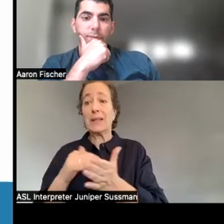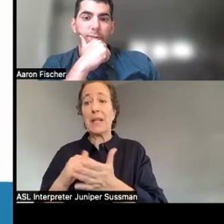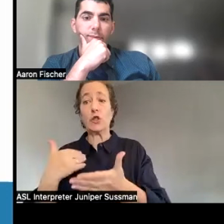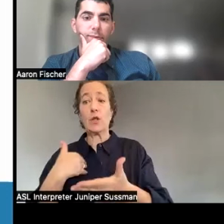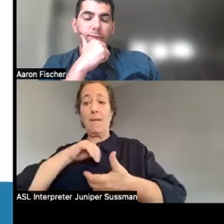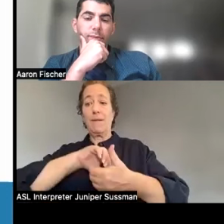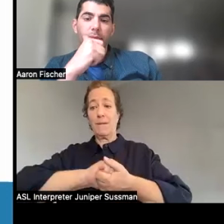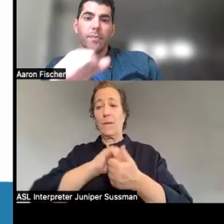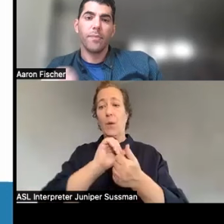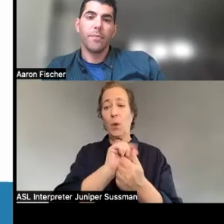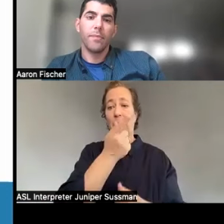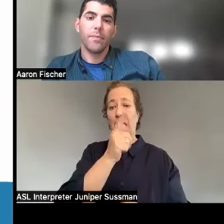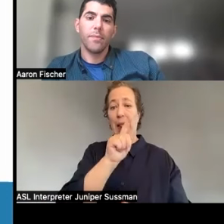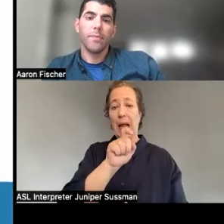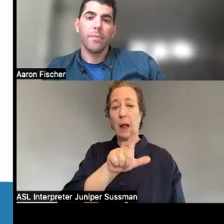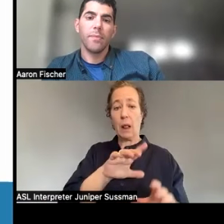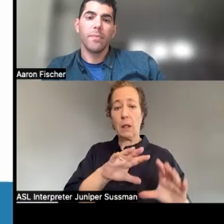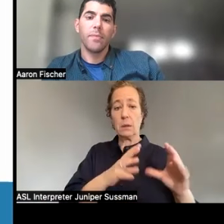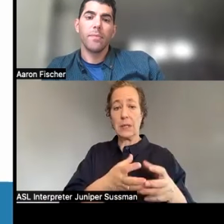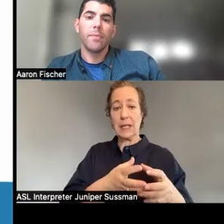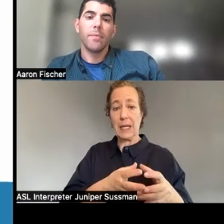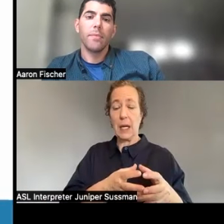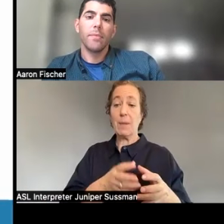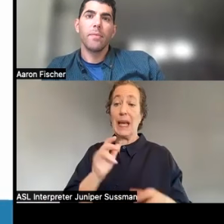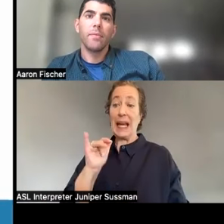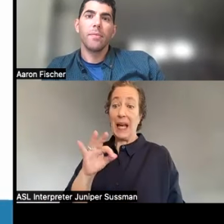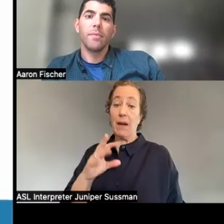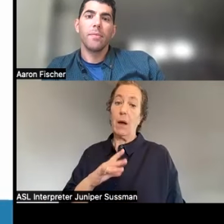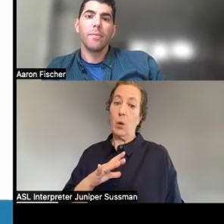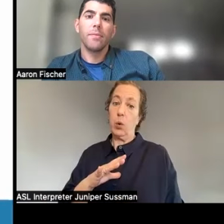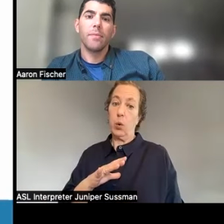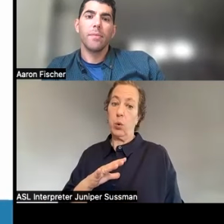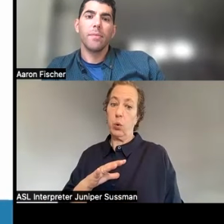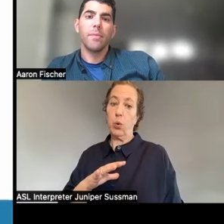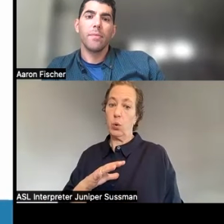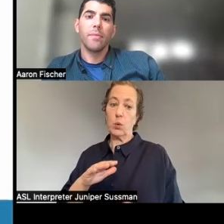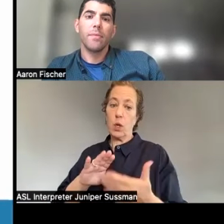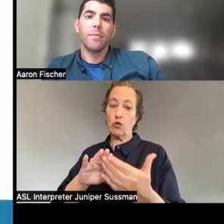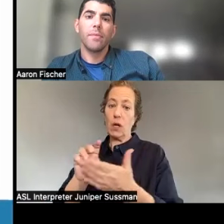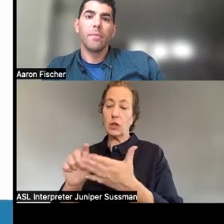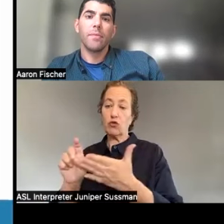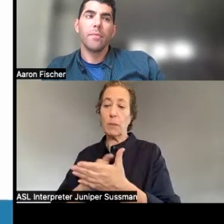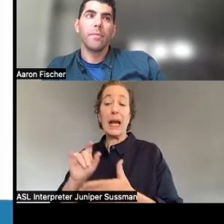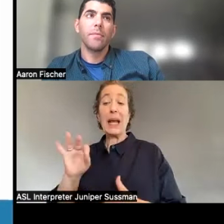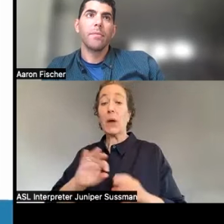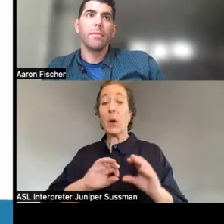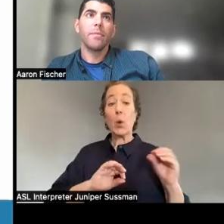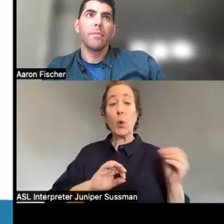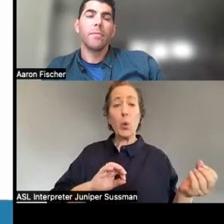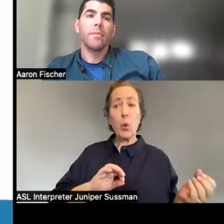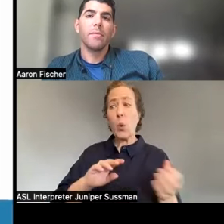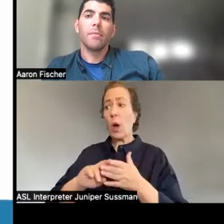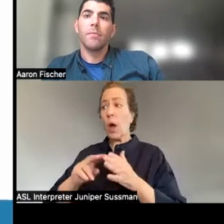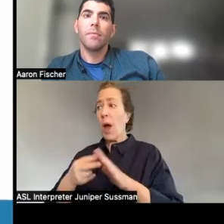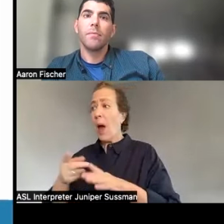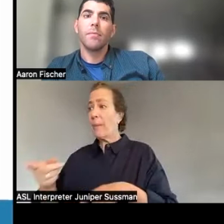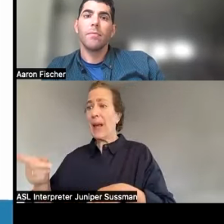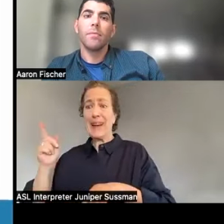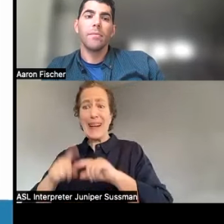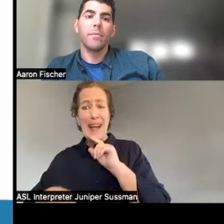powerful tool to help address discrimination. But if you don't have one, know that you do not need to be a lawyer to help your patients